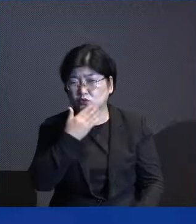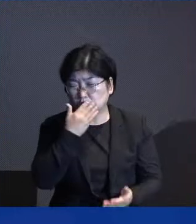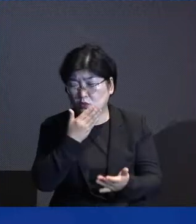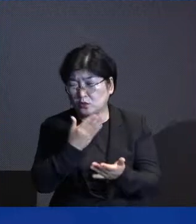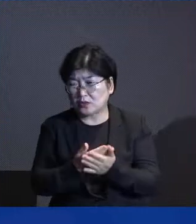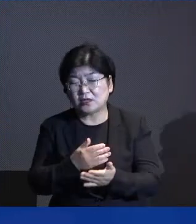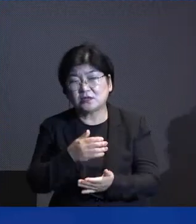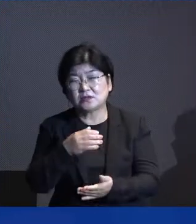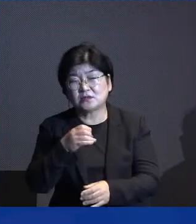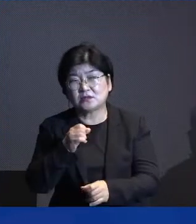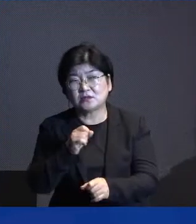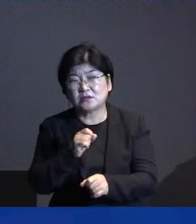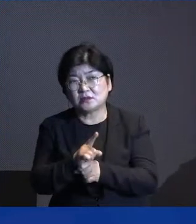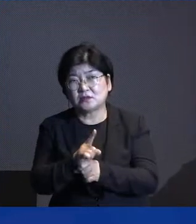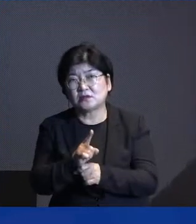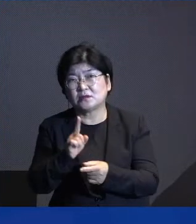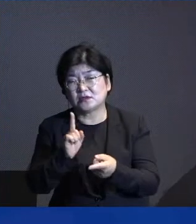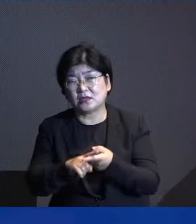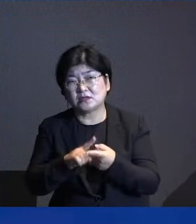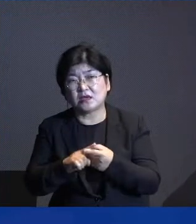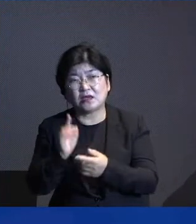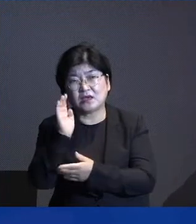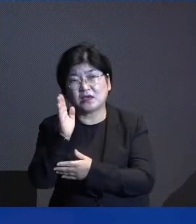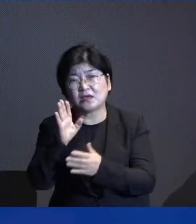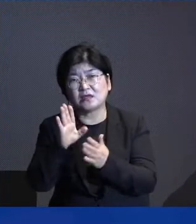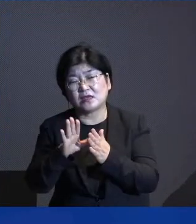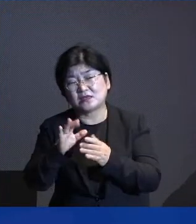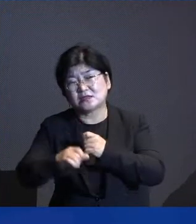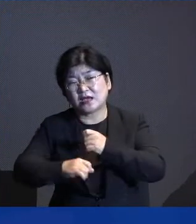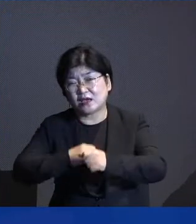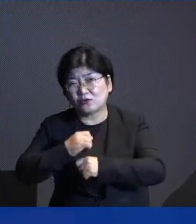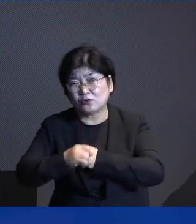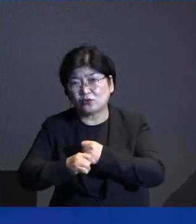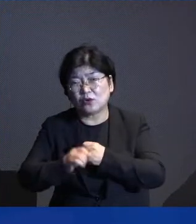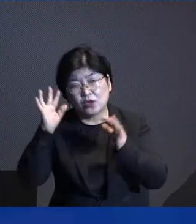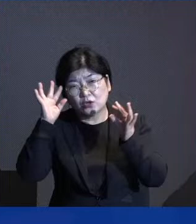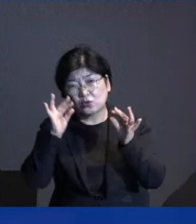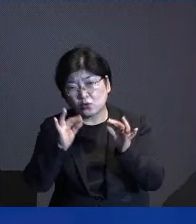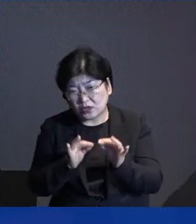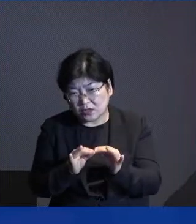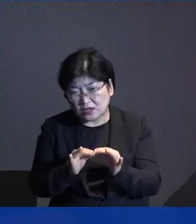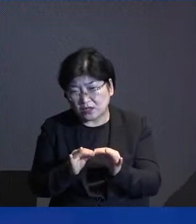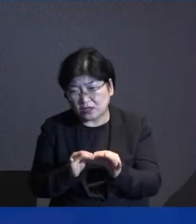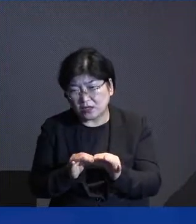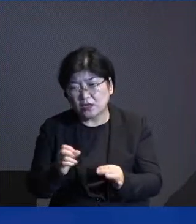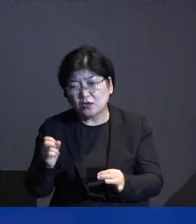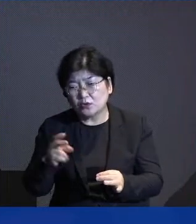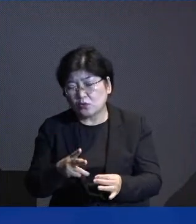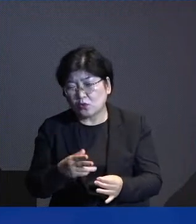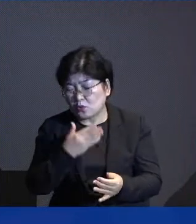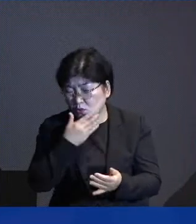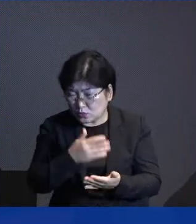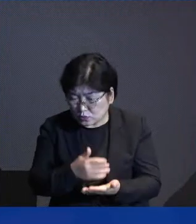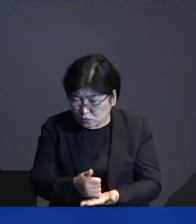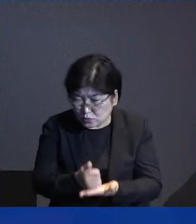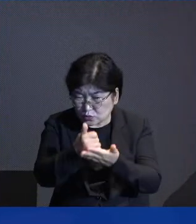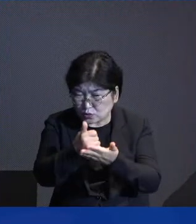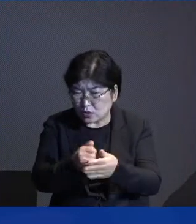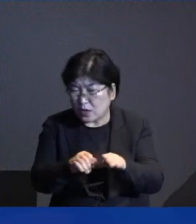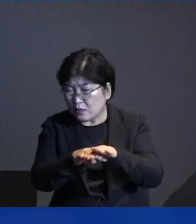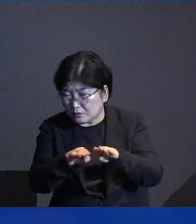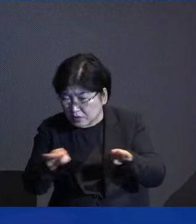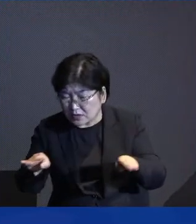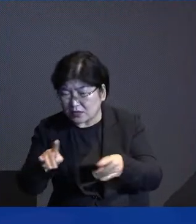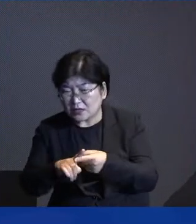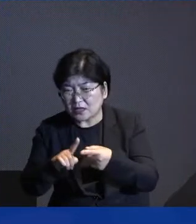talk about consent, autonomy, respect, and equality. All of us would like to be treated well, and we like to